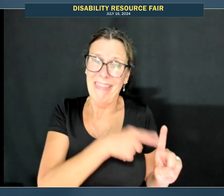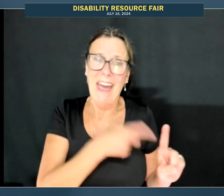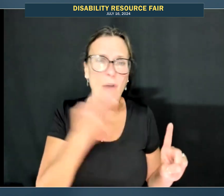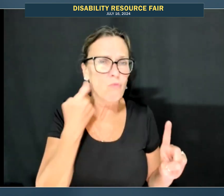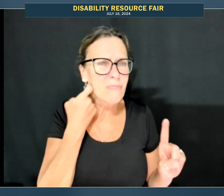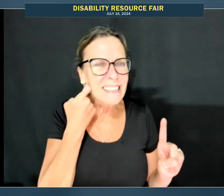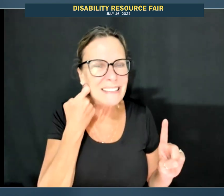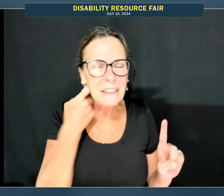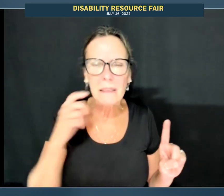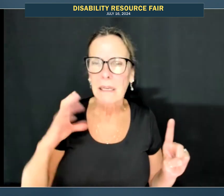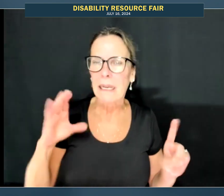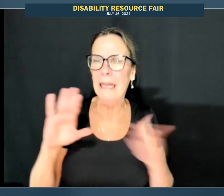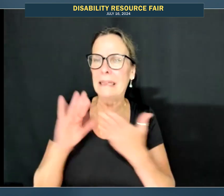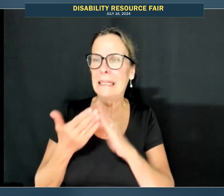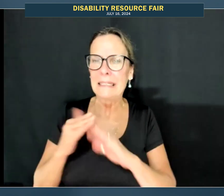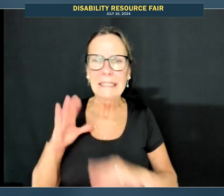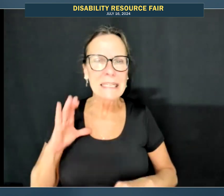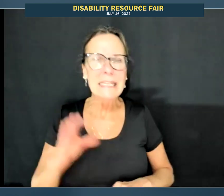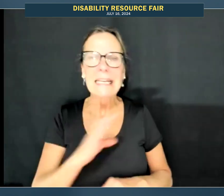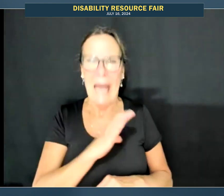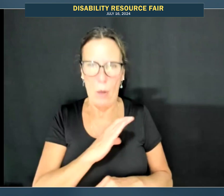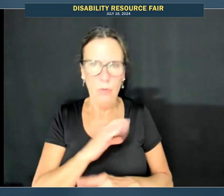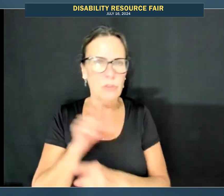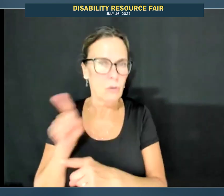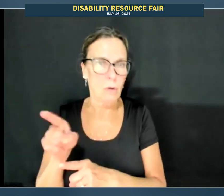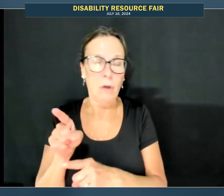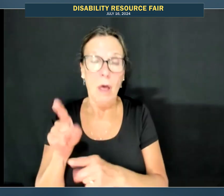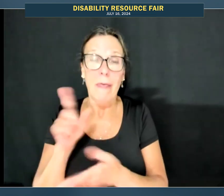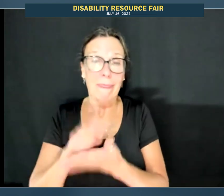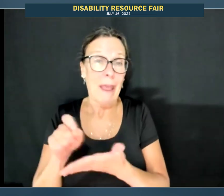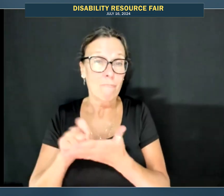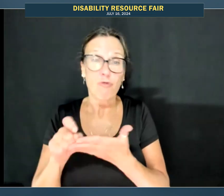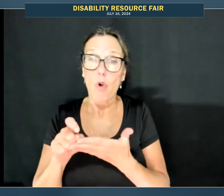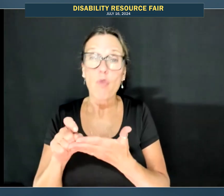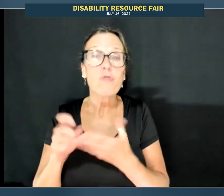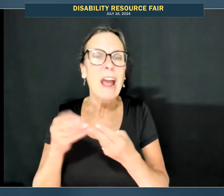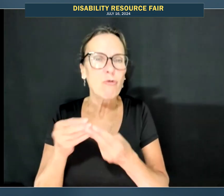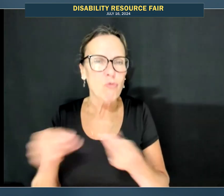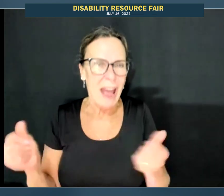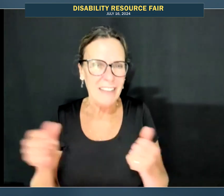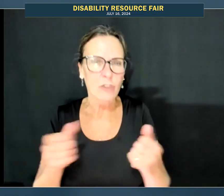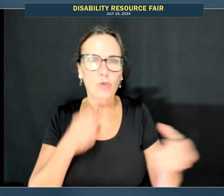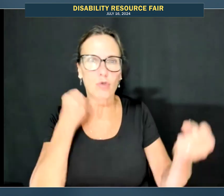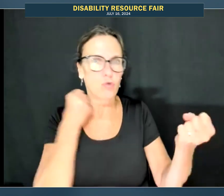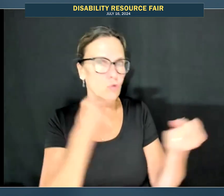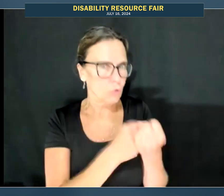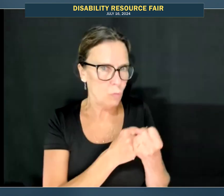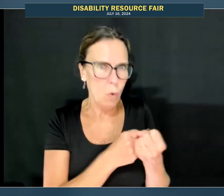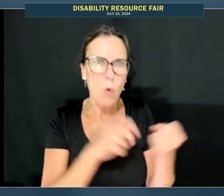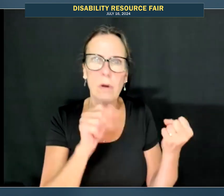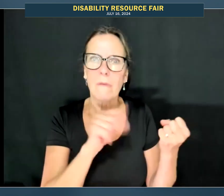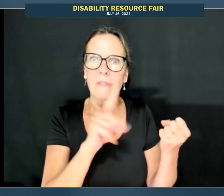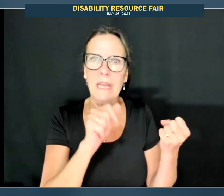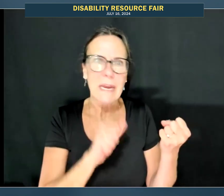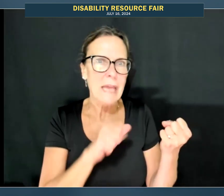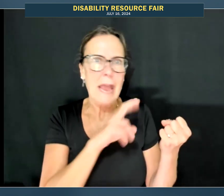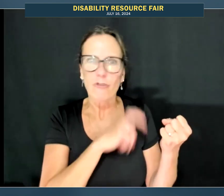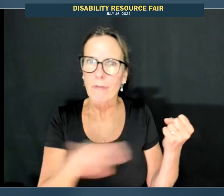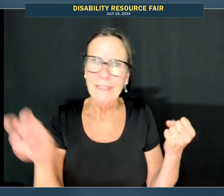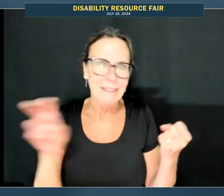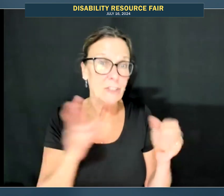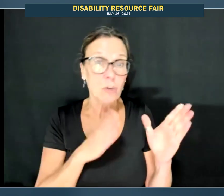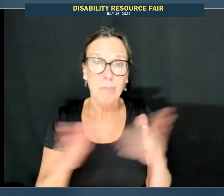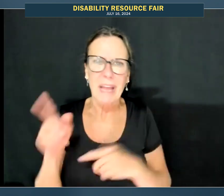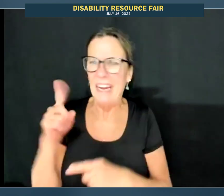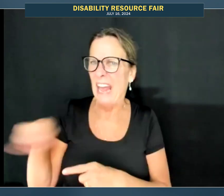in the City Council we wrote a resolution in support of the ADA Transition Plan, and all the councilors agreed to